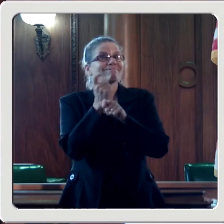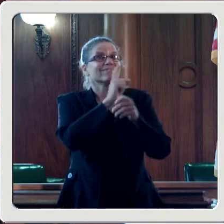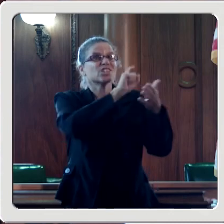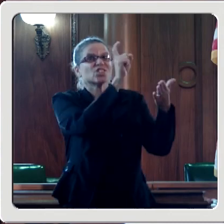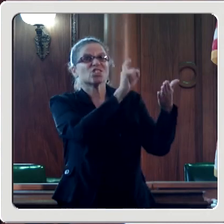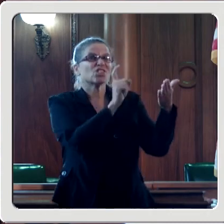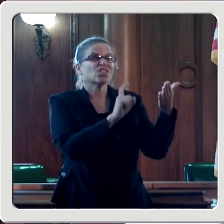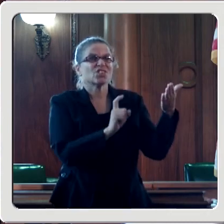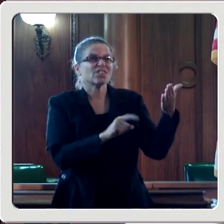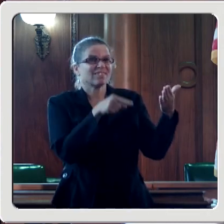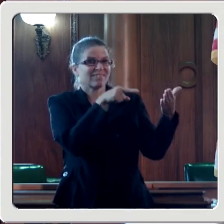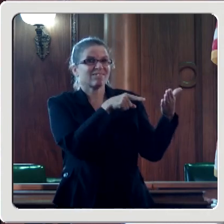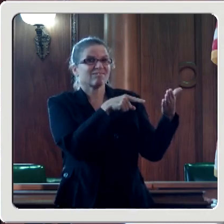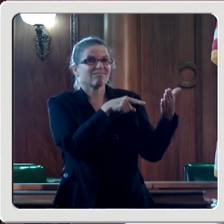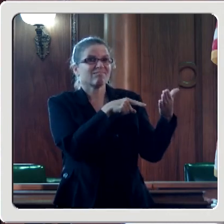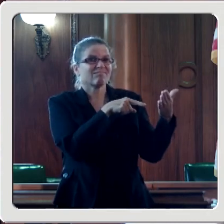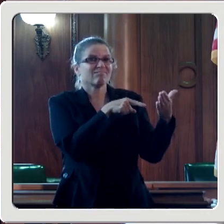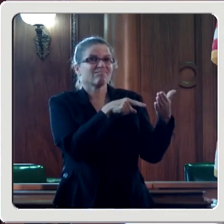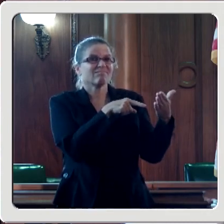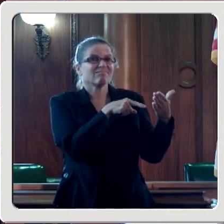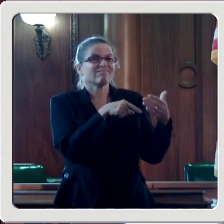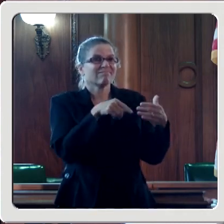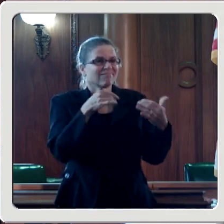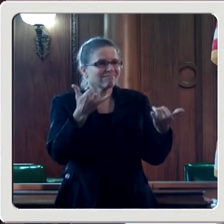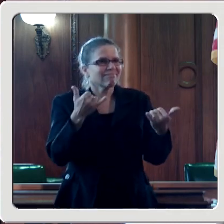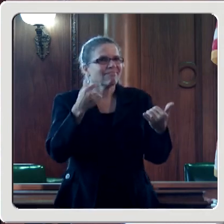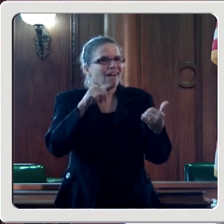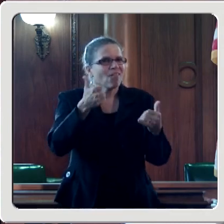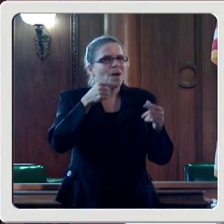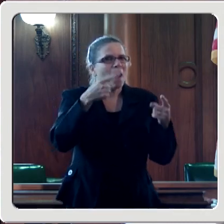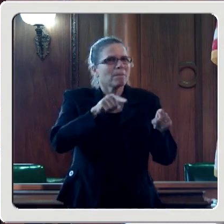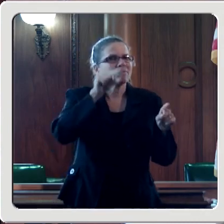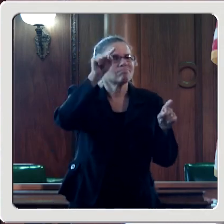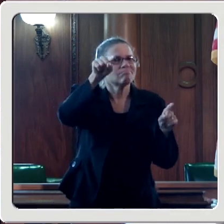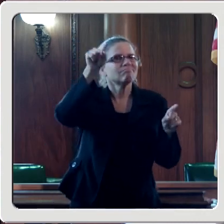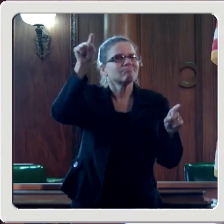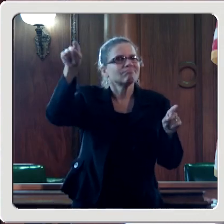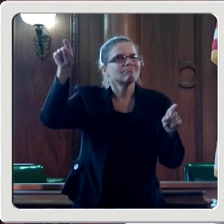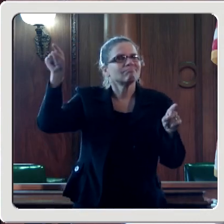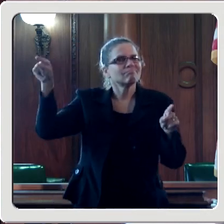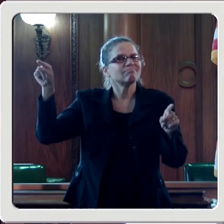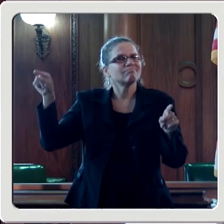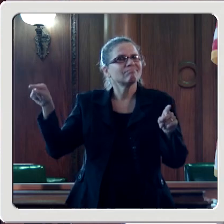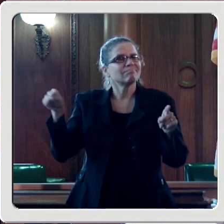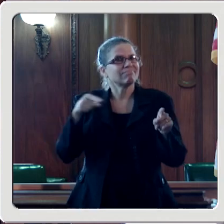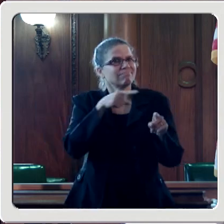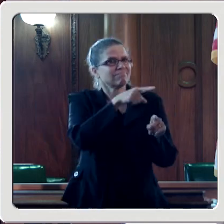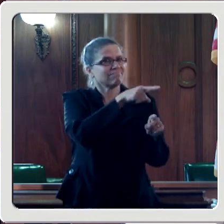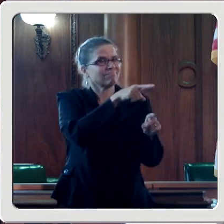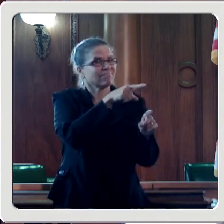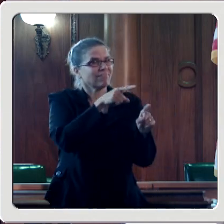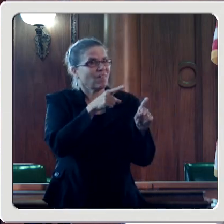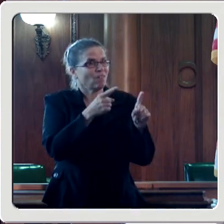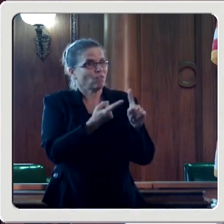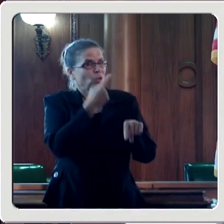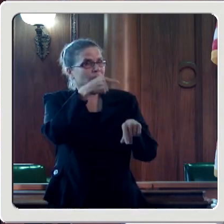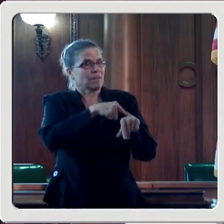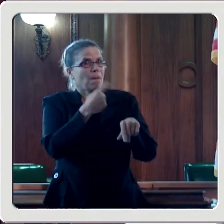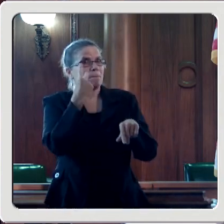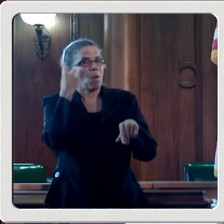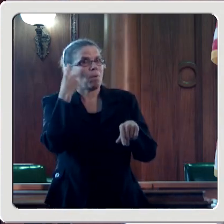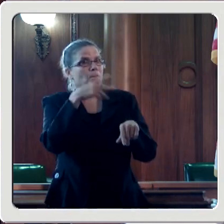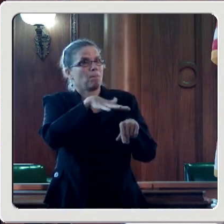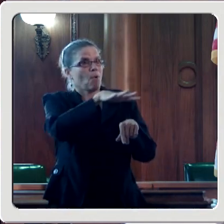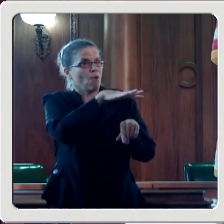There's been other incidents of vandalism, but this is, I think this is the first one at a, at a memorial, Yeah. in the